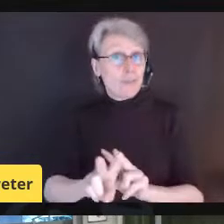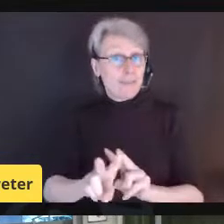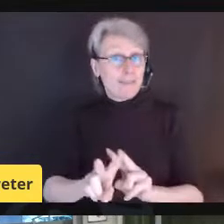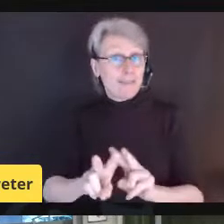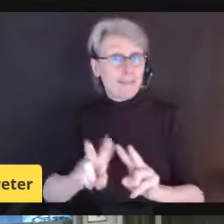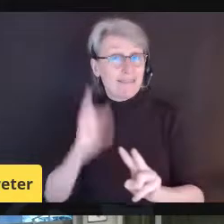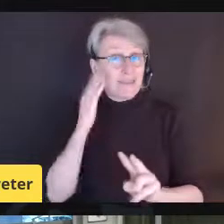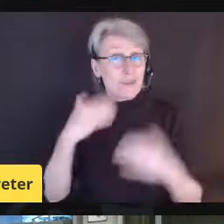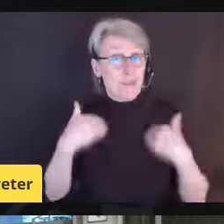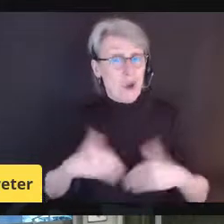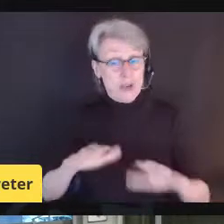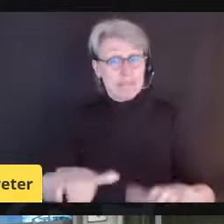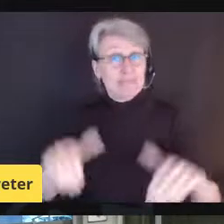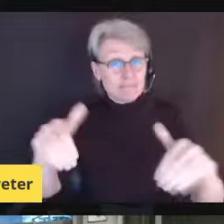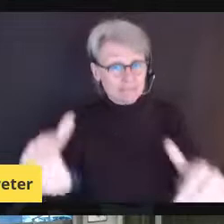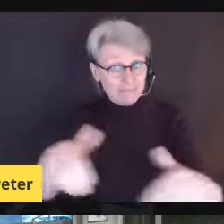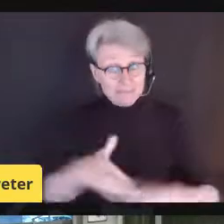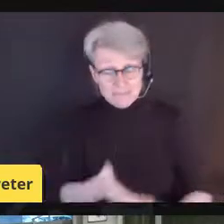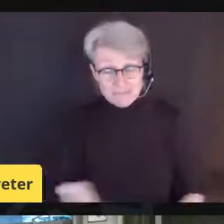really good with